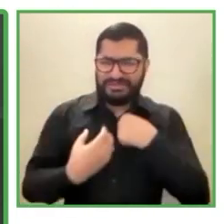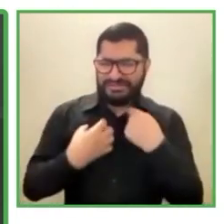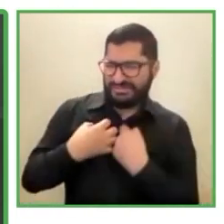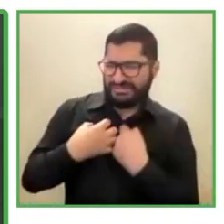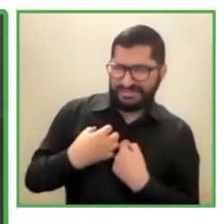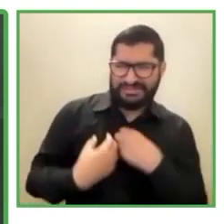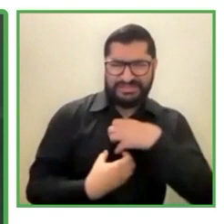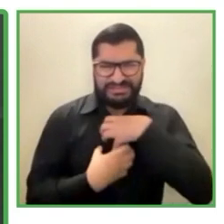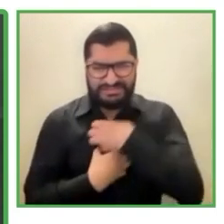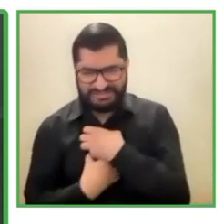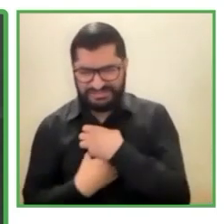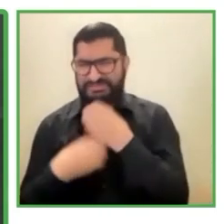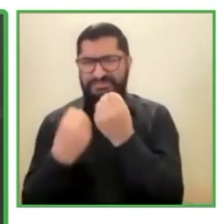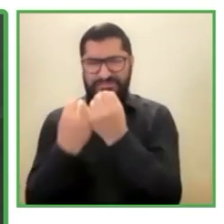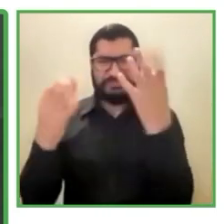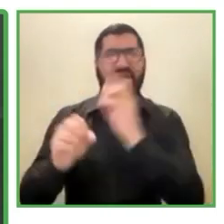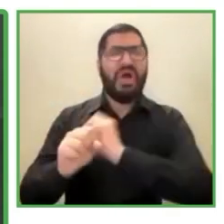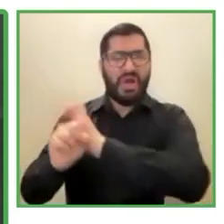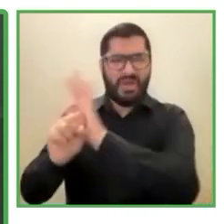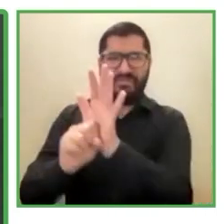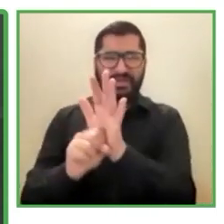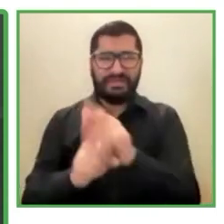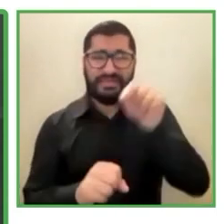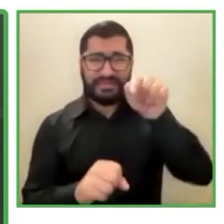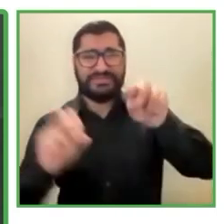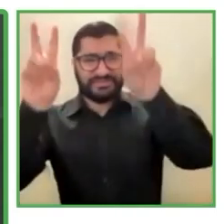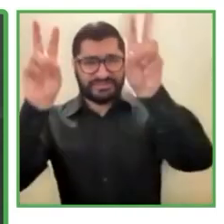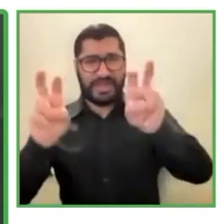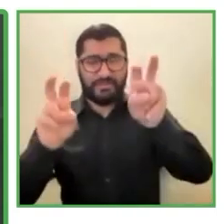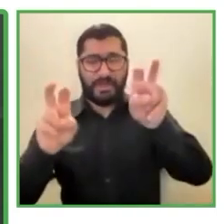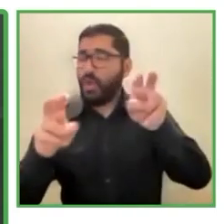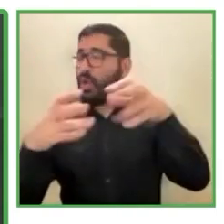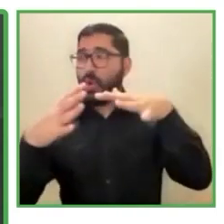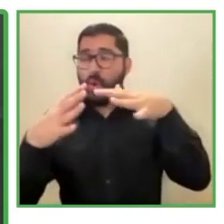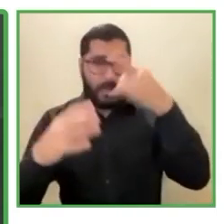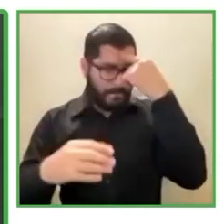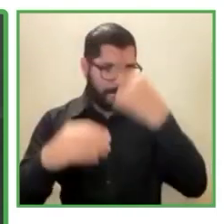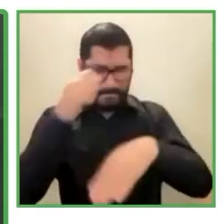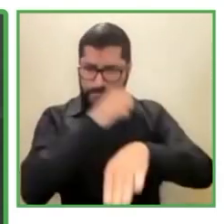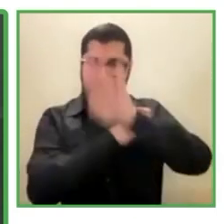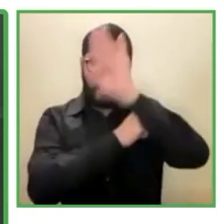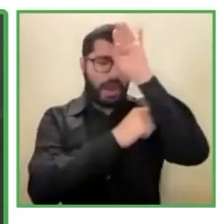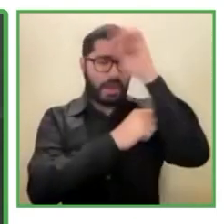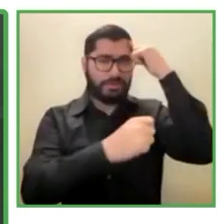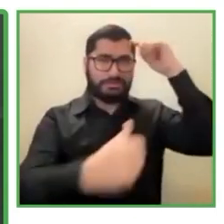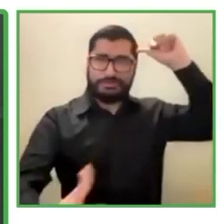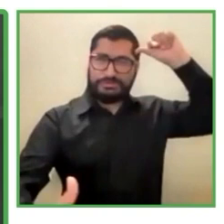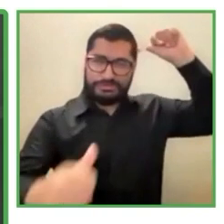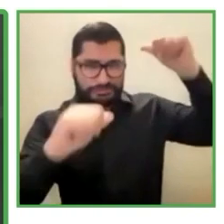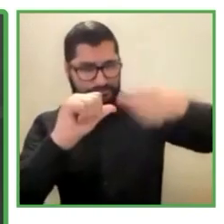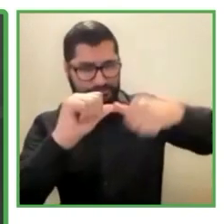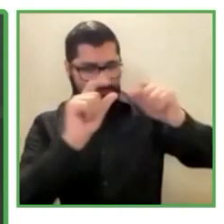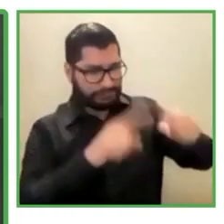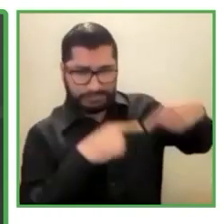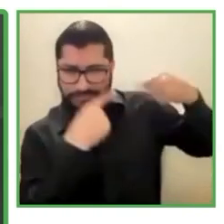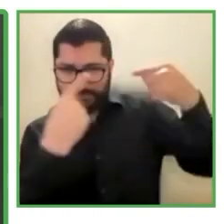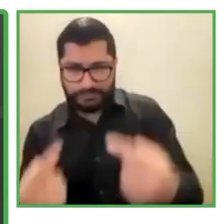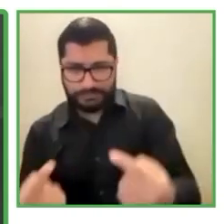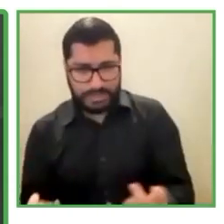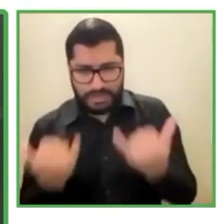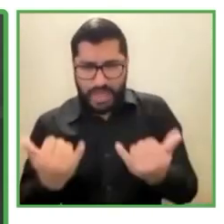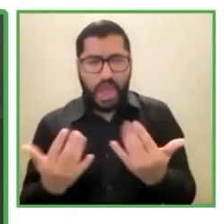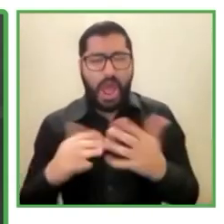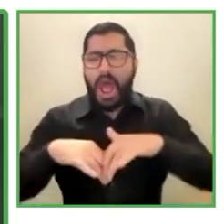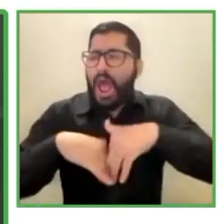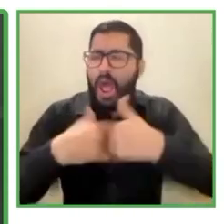is on, the scars due to the pandemics will last many years. How to renovate